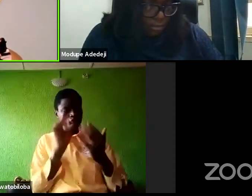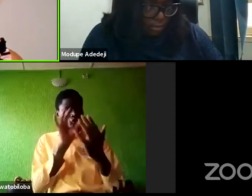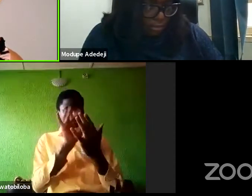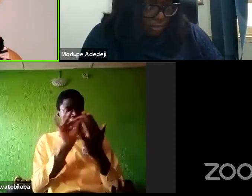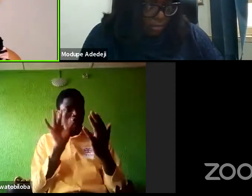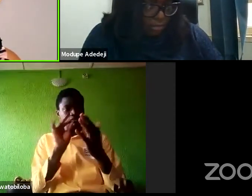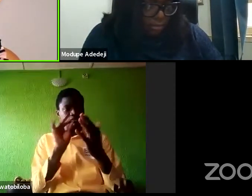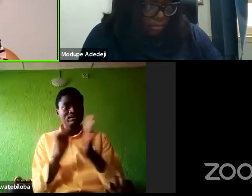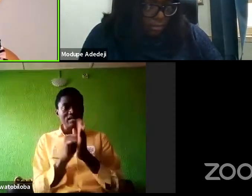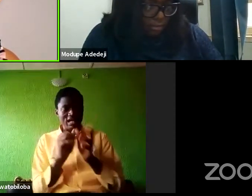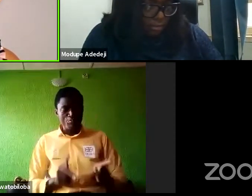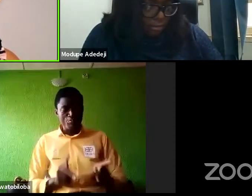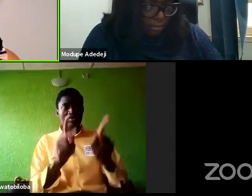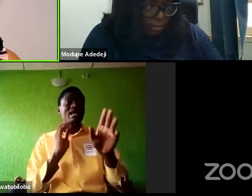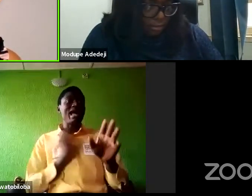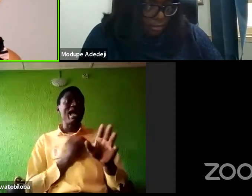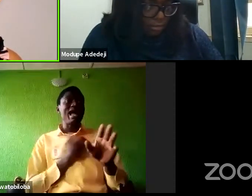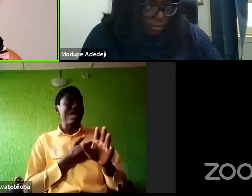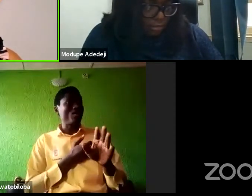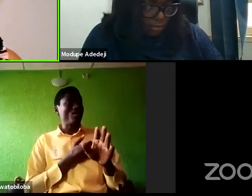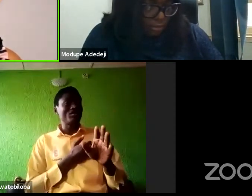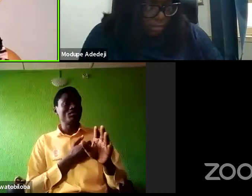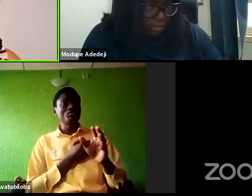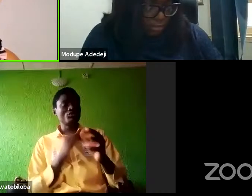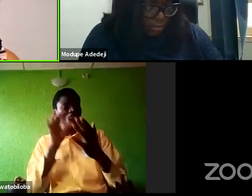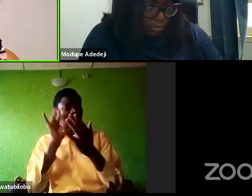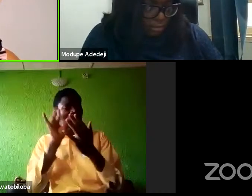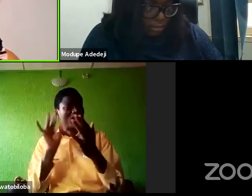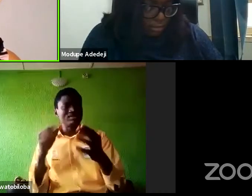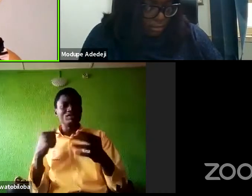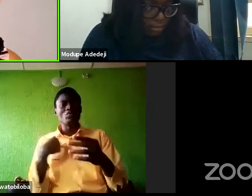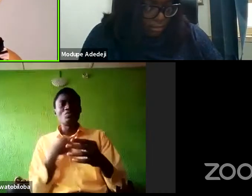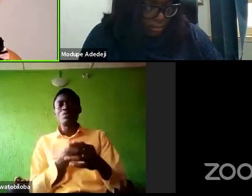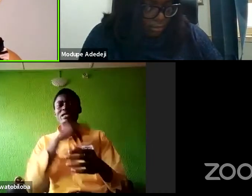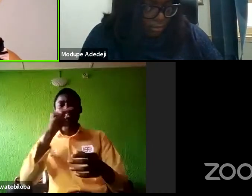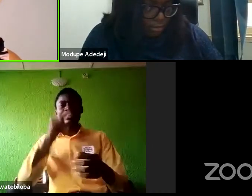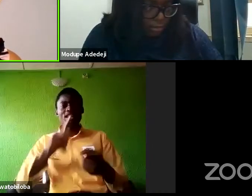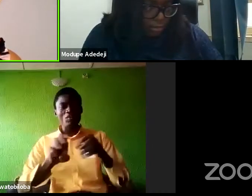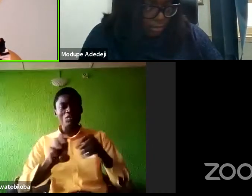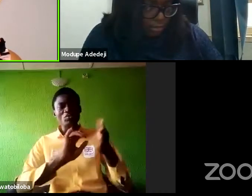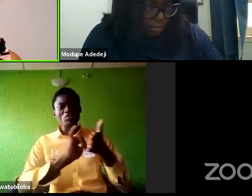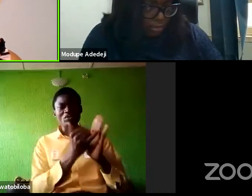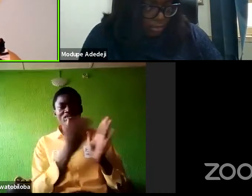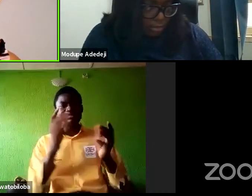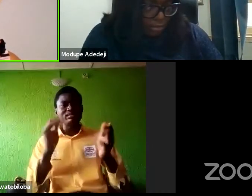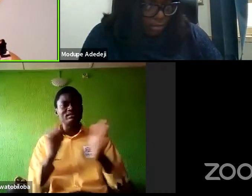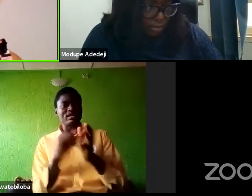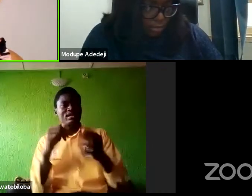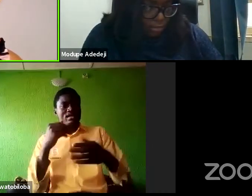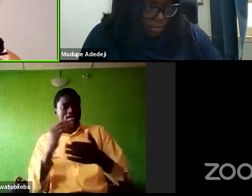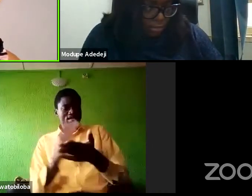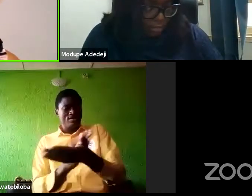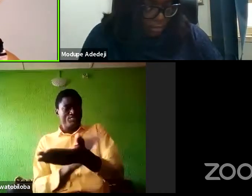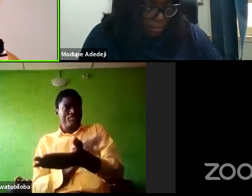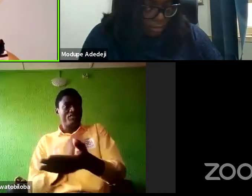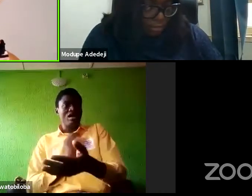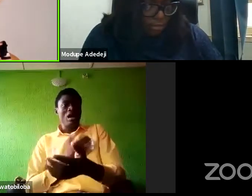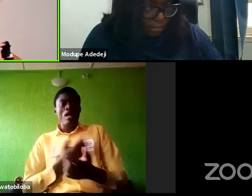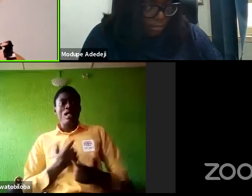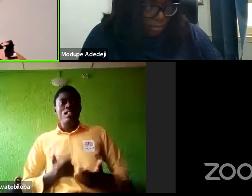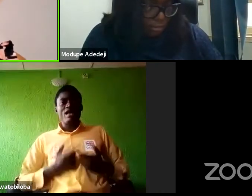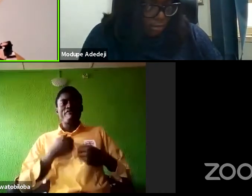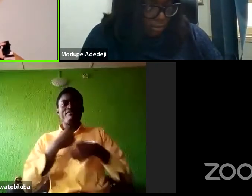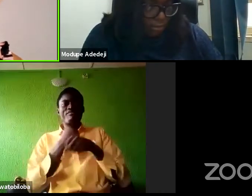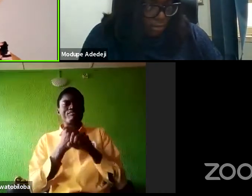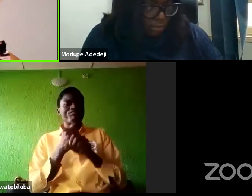over again, and I think we should do it. We should make up our mind to do something as a gift to ourselves. This is the only